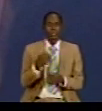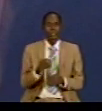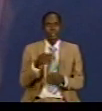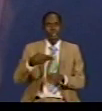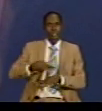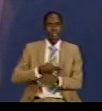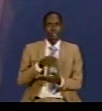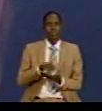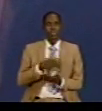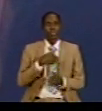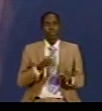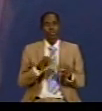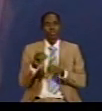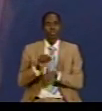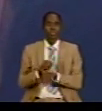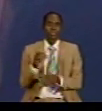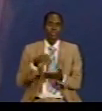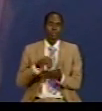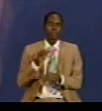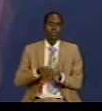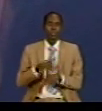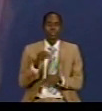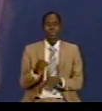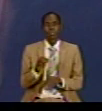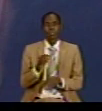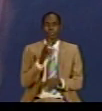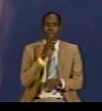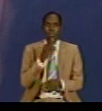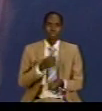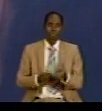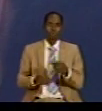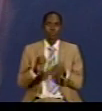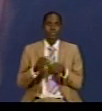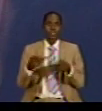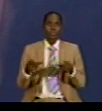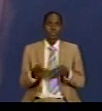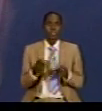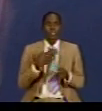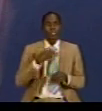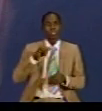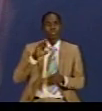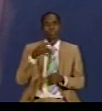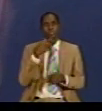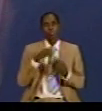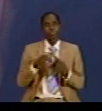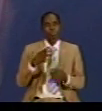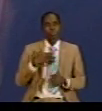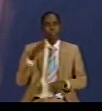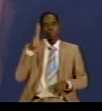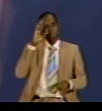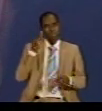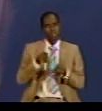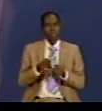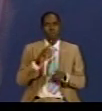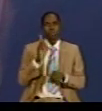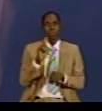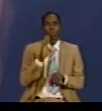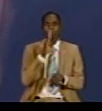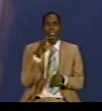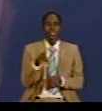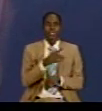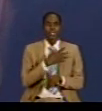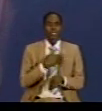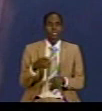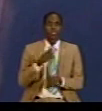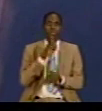And Jacob said unto them, My brethren, whence be ye? And they said, Of Haran are we. And